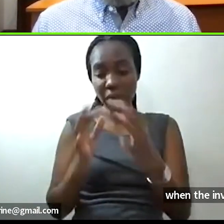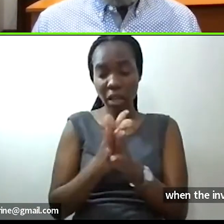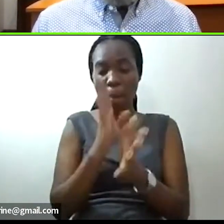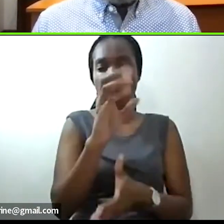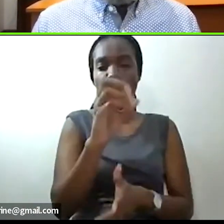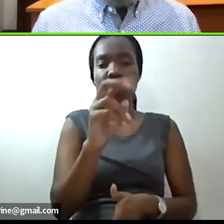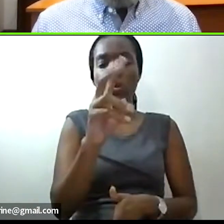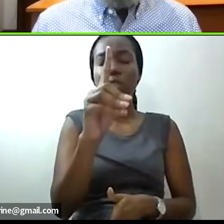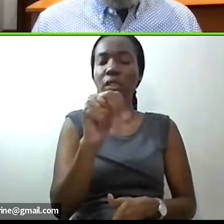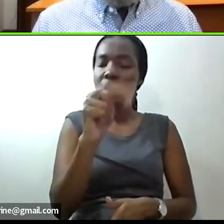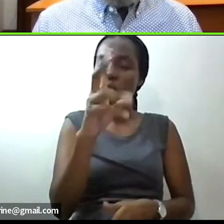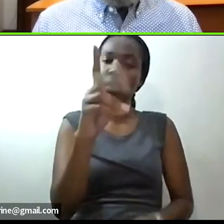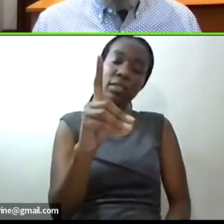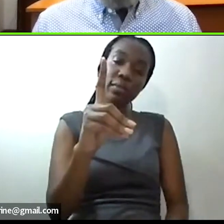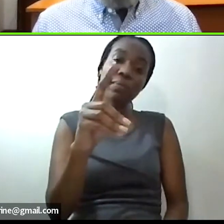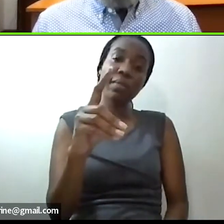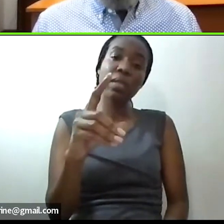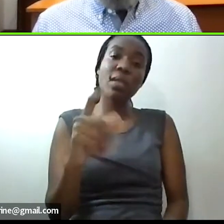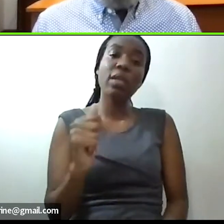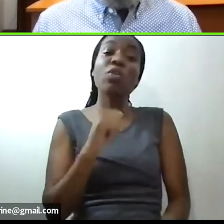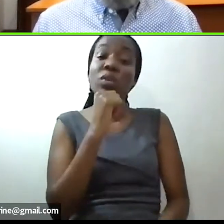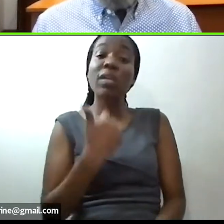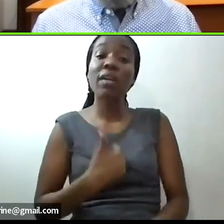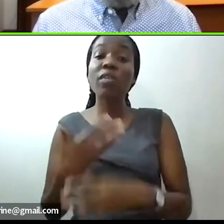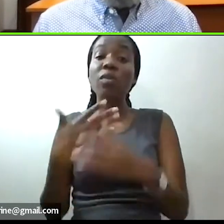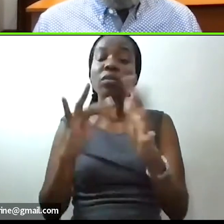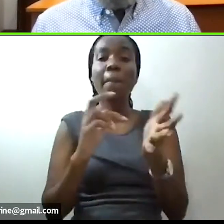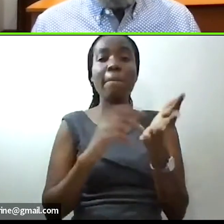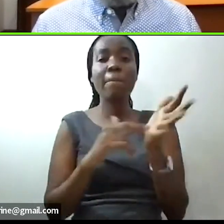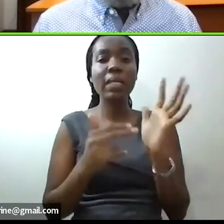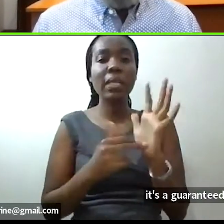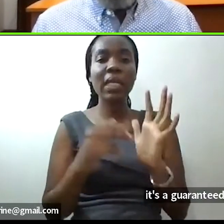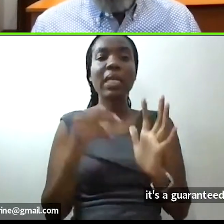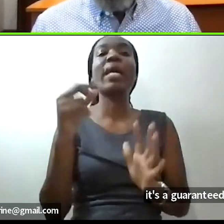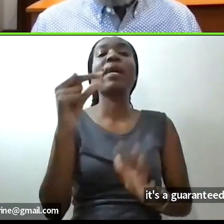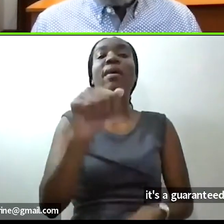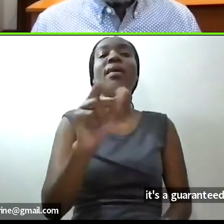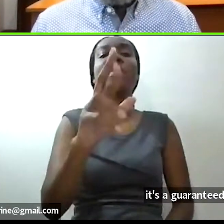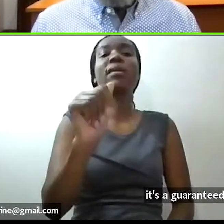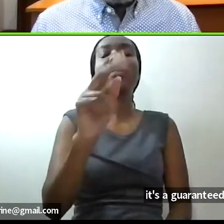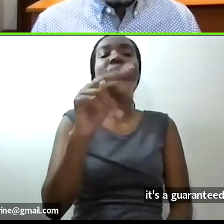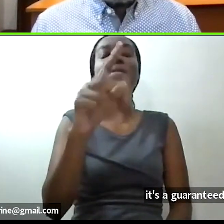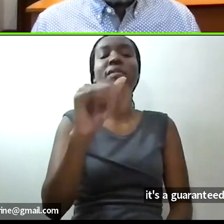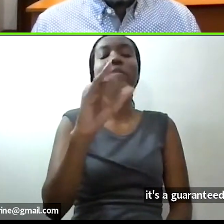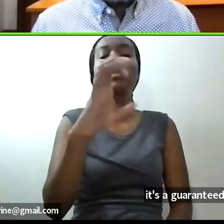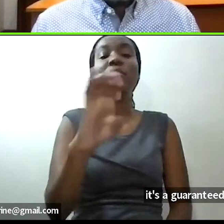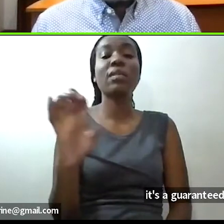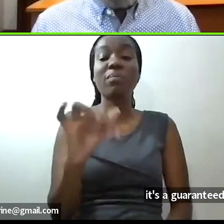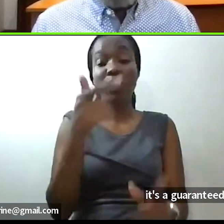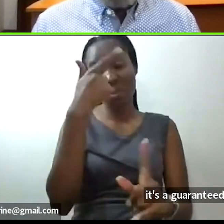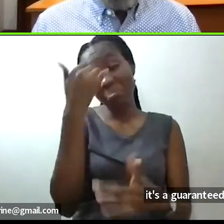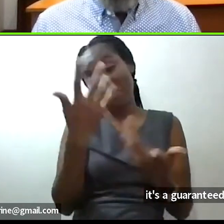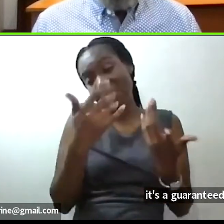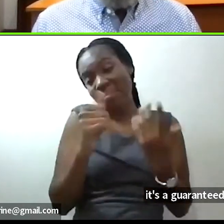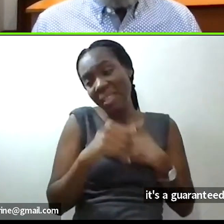losses. It's a guaranteed. Okay, let me use guaranteed with caution because anything could happen to the government. But let me use it because it has